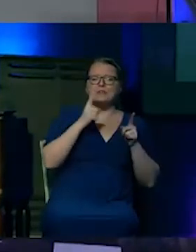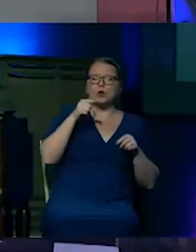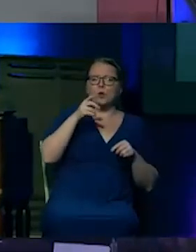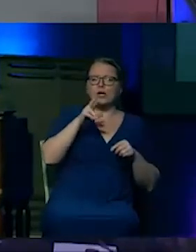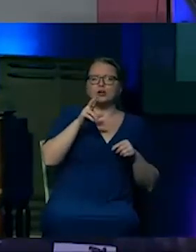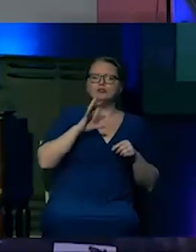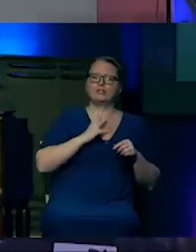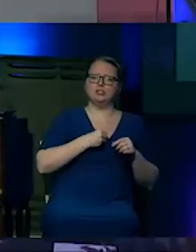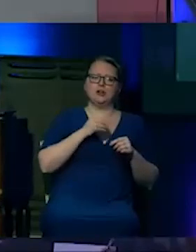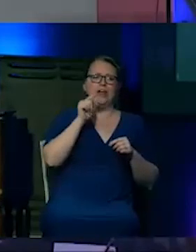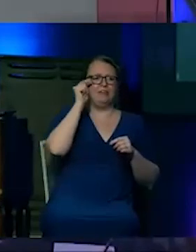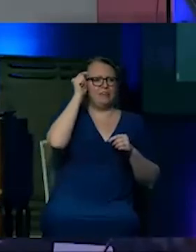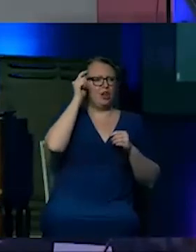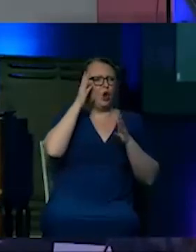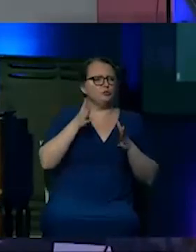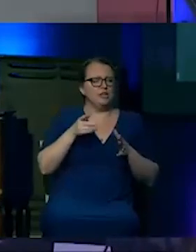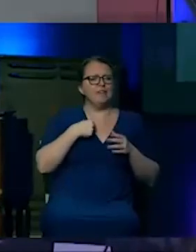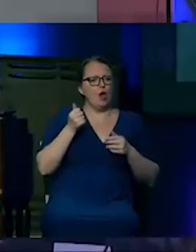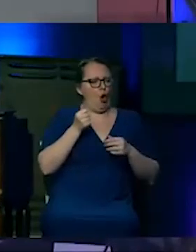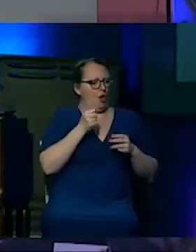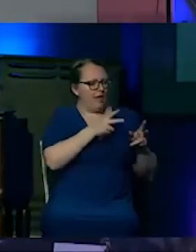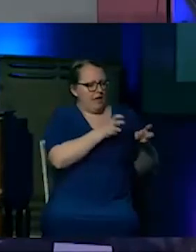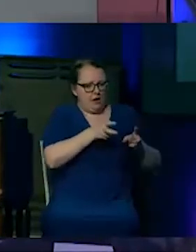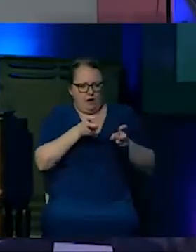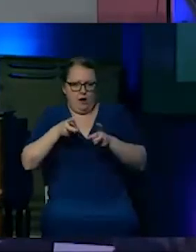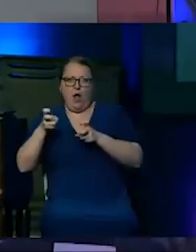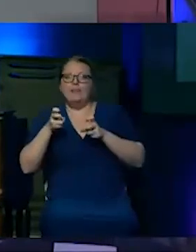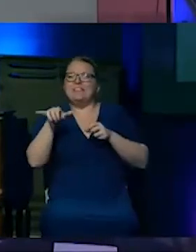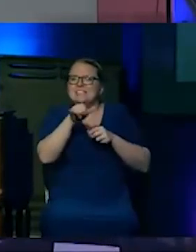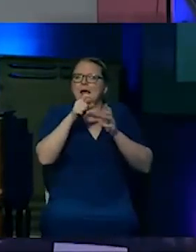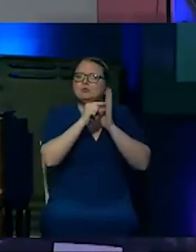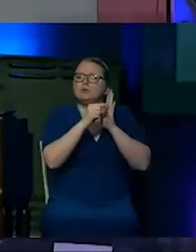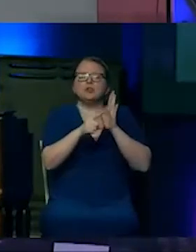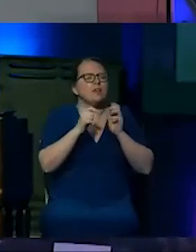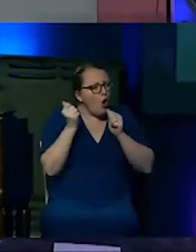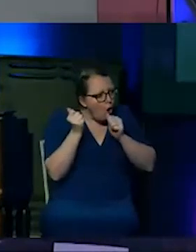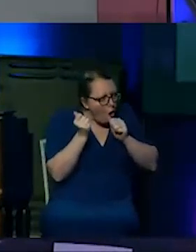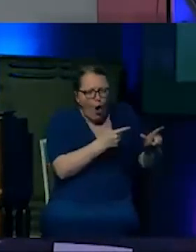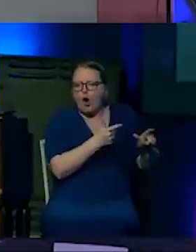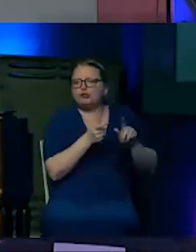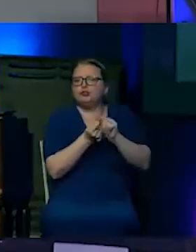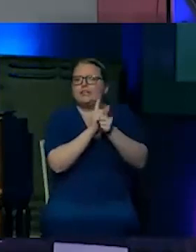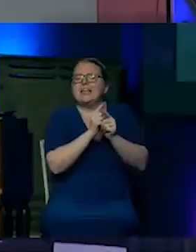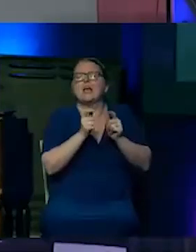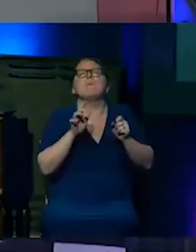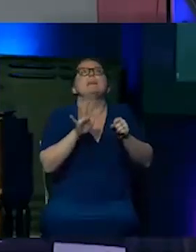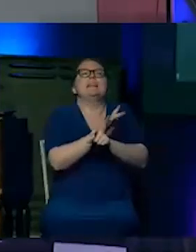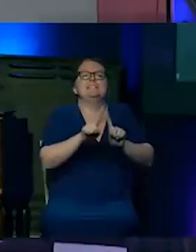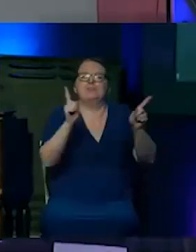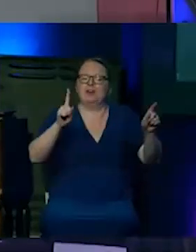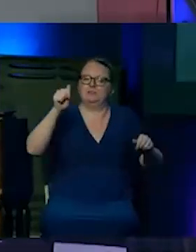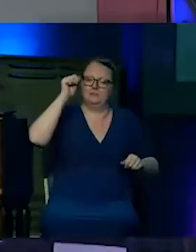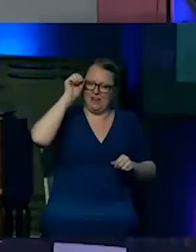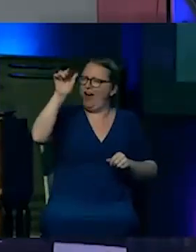and each of them got the same scripture, and each one interpreted it totally different, and it was very fun. Shout out to